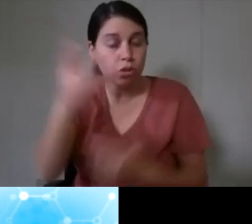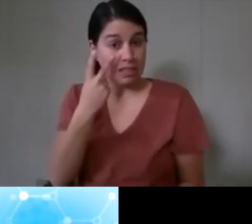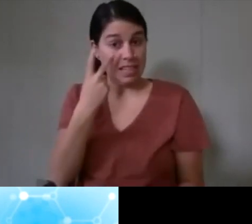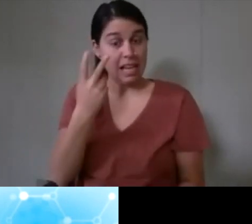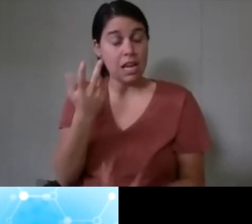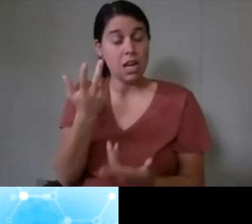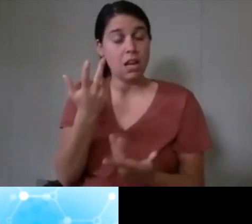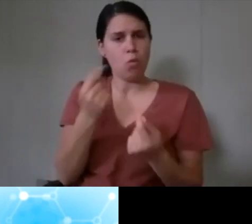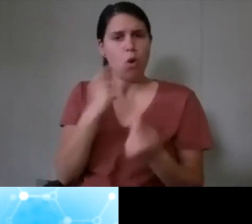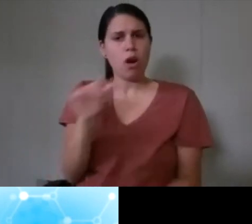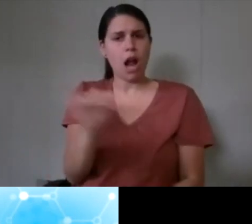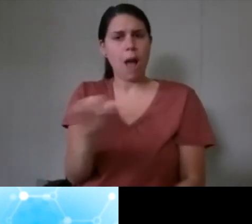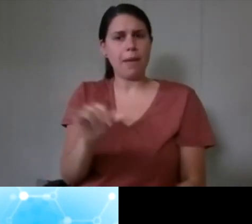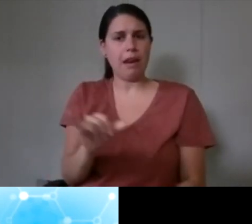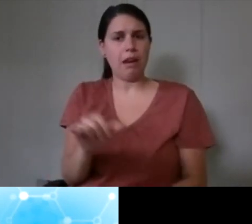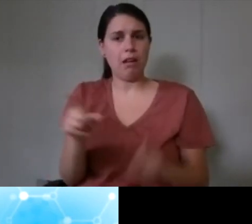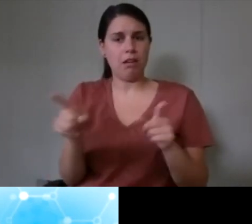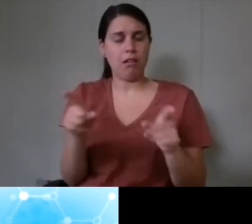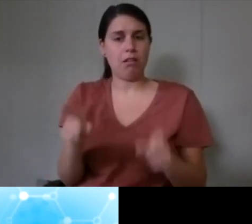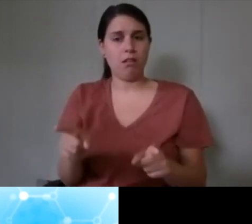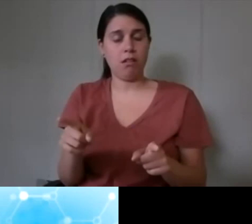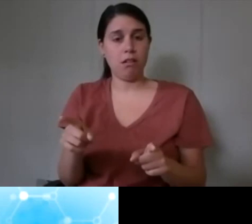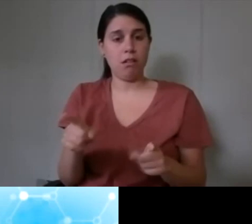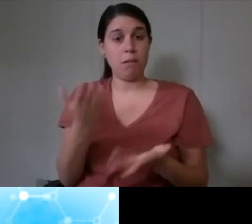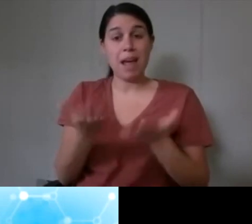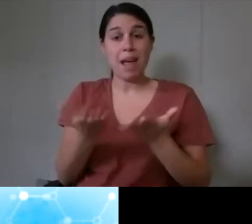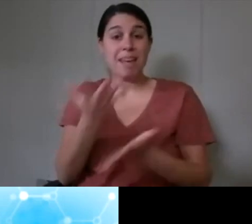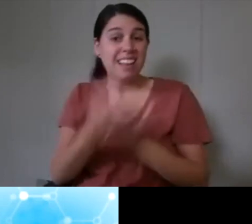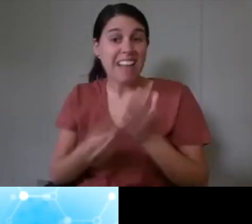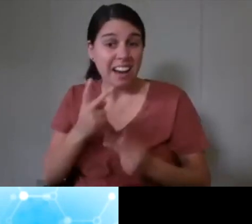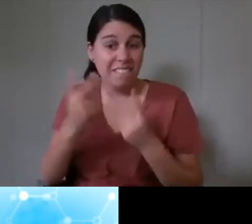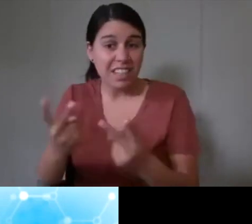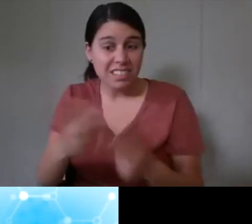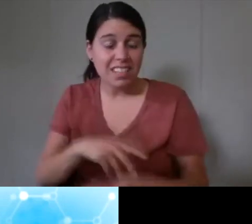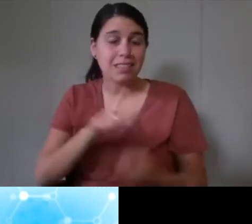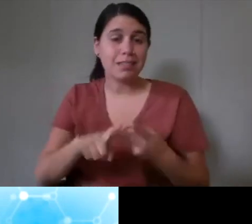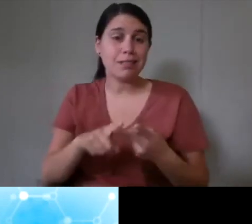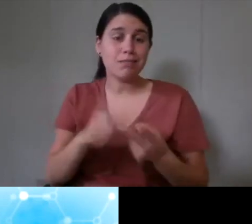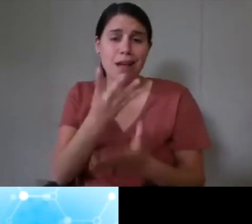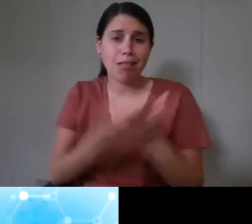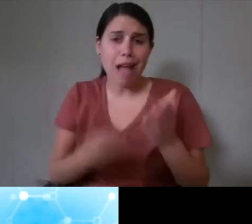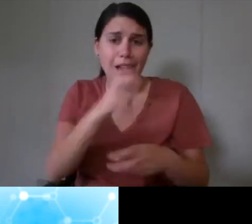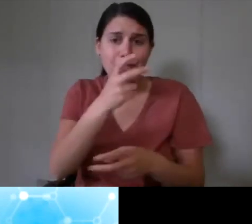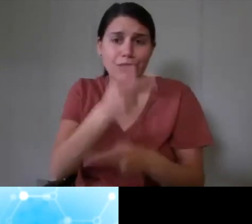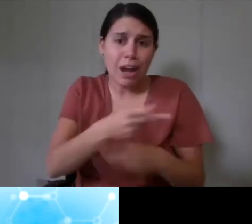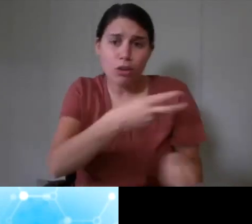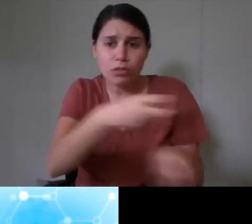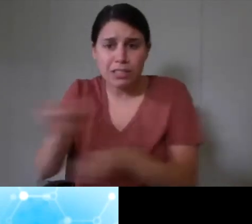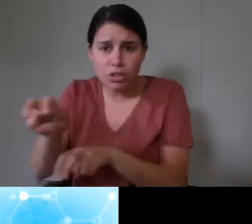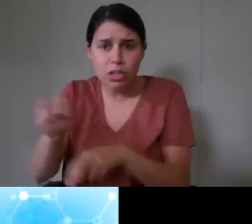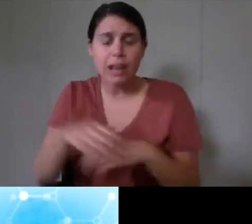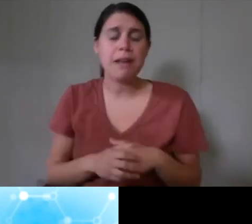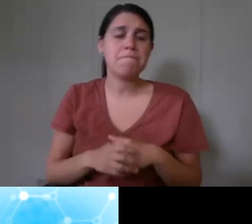factors, whether they are, lack of visits or just that care transition and perhaps lack